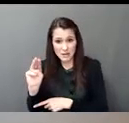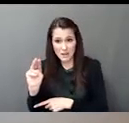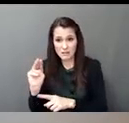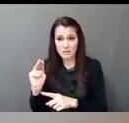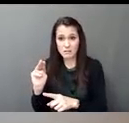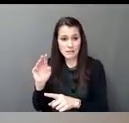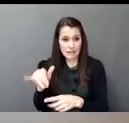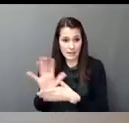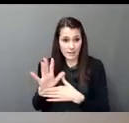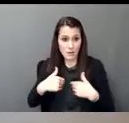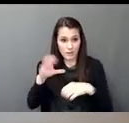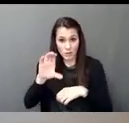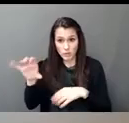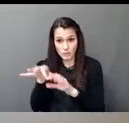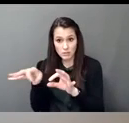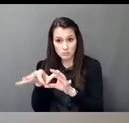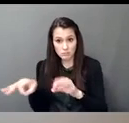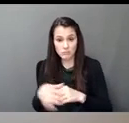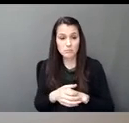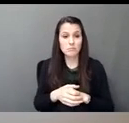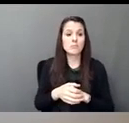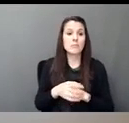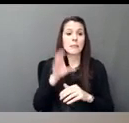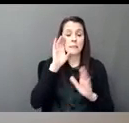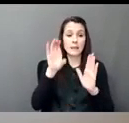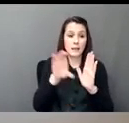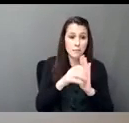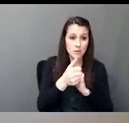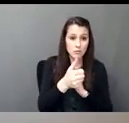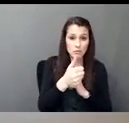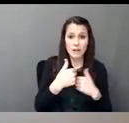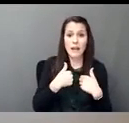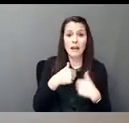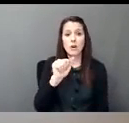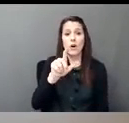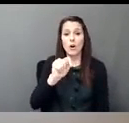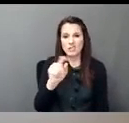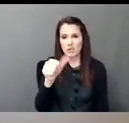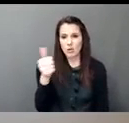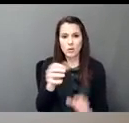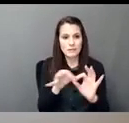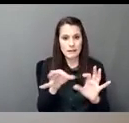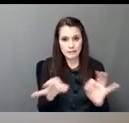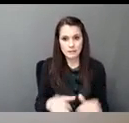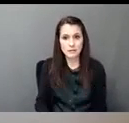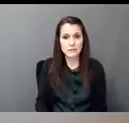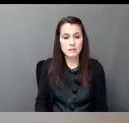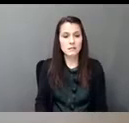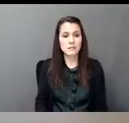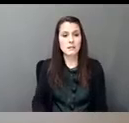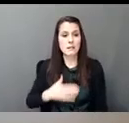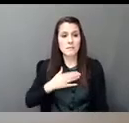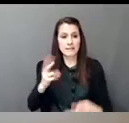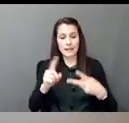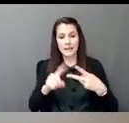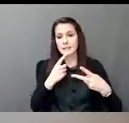closed captioning? Does the image have alt text? And my second bullet point is